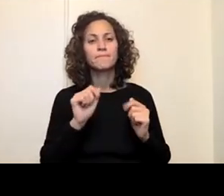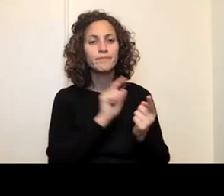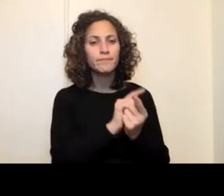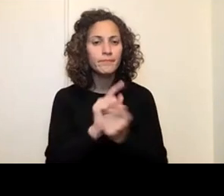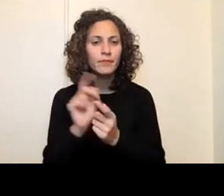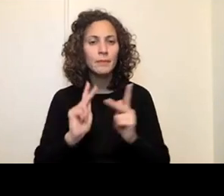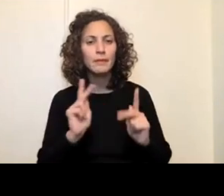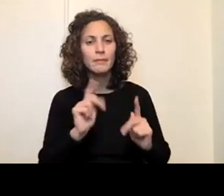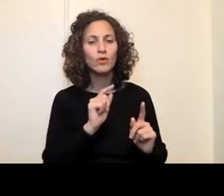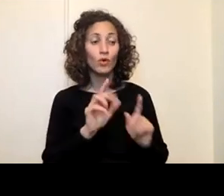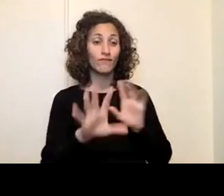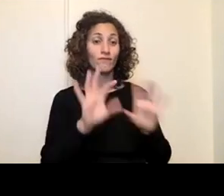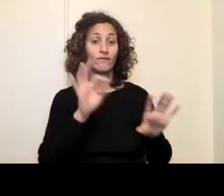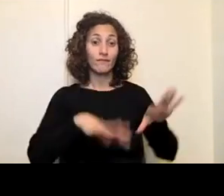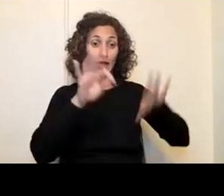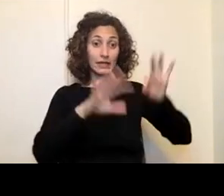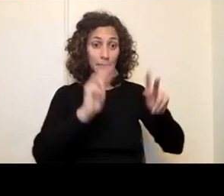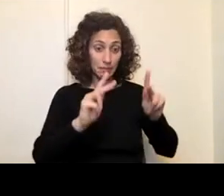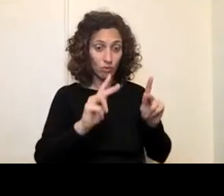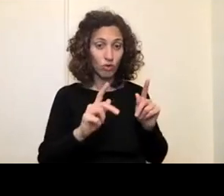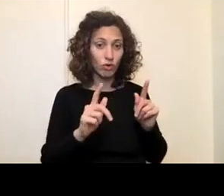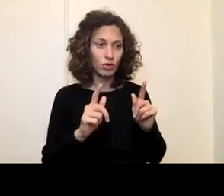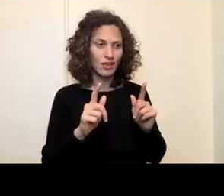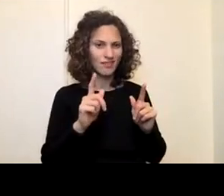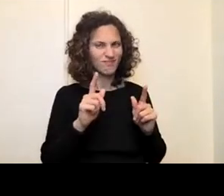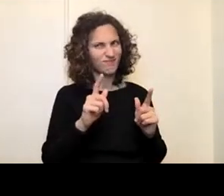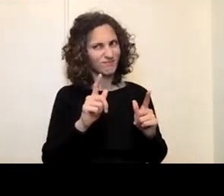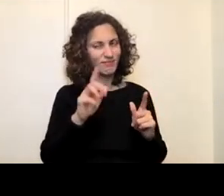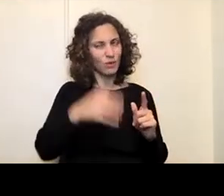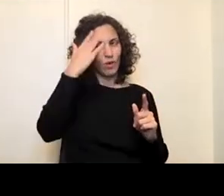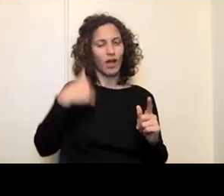is kind of why I became a sex educator in a lot of respects,